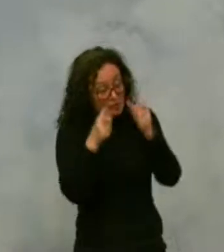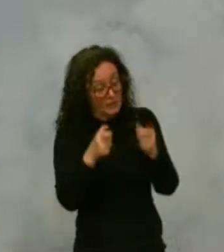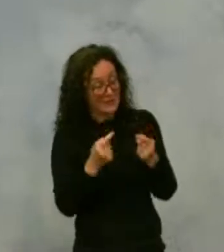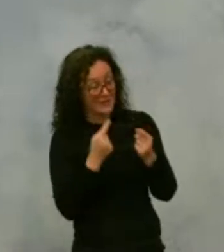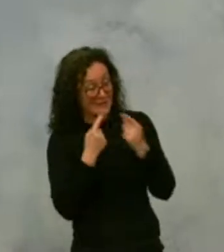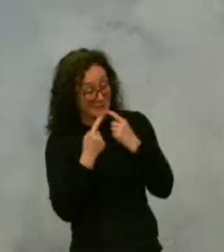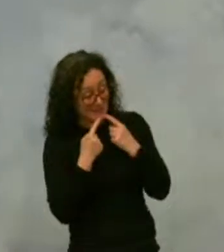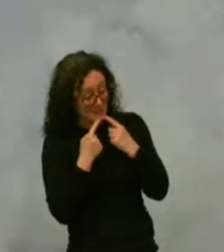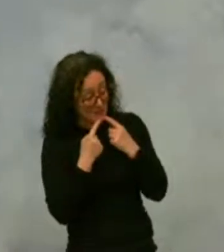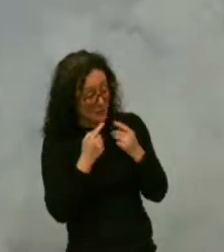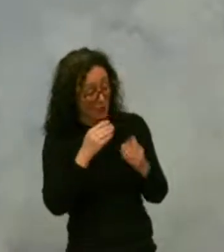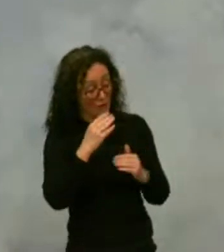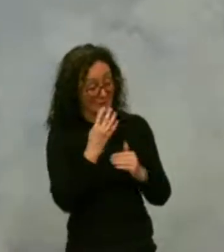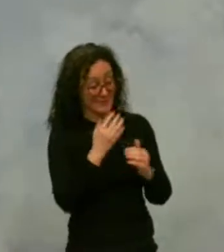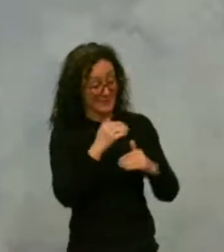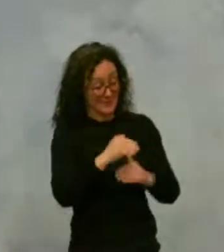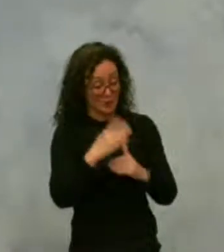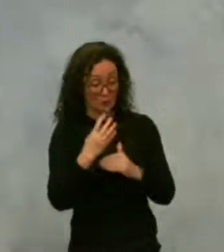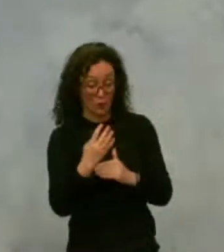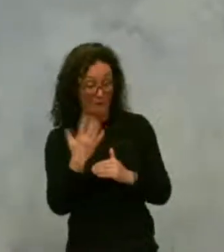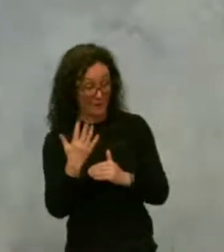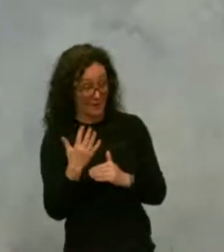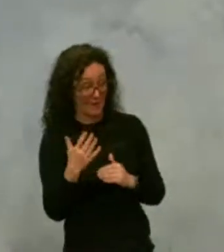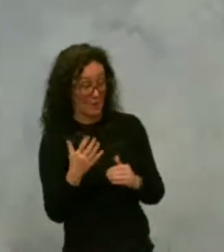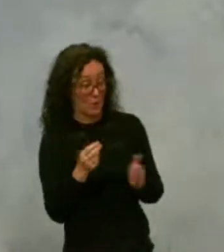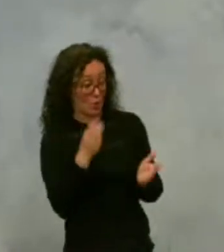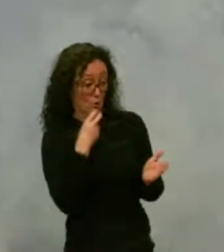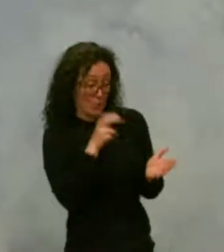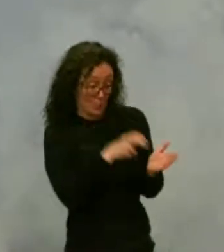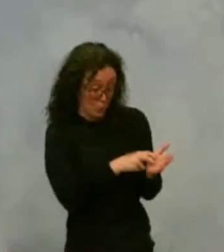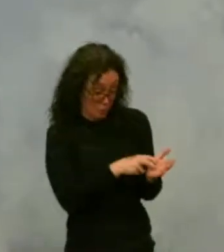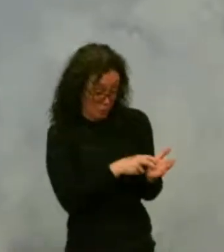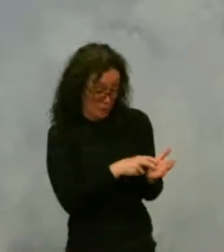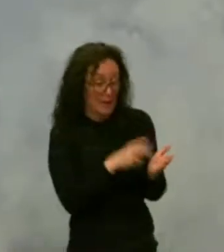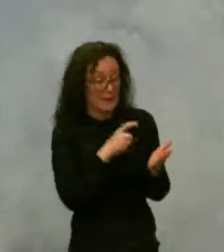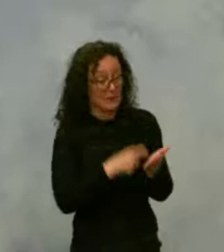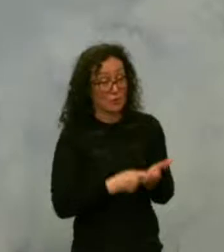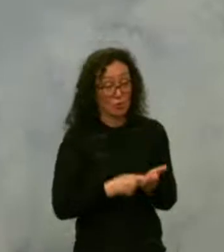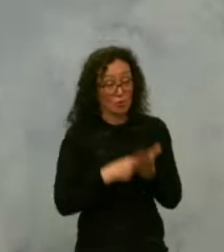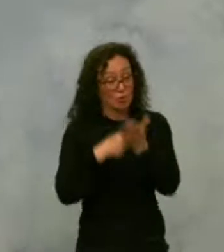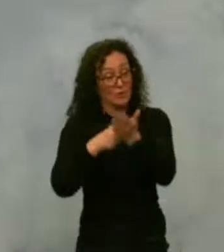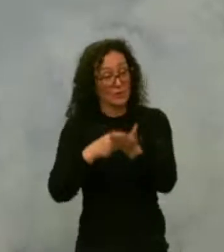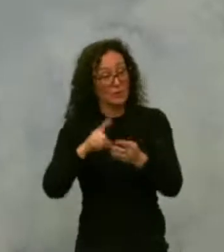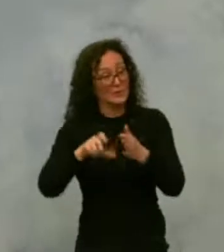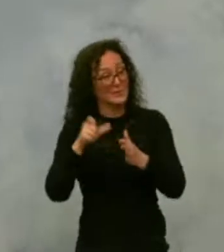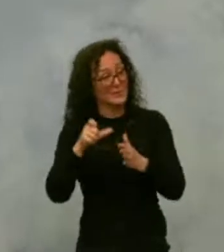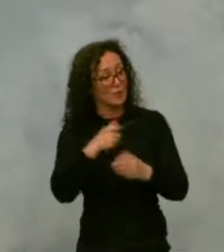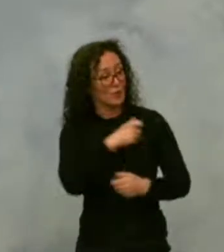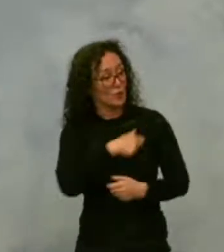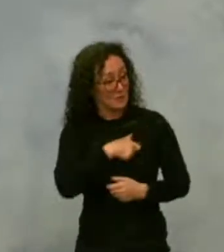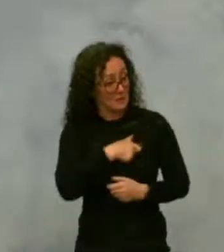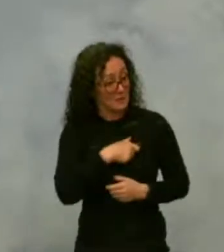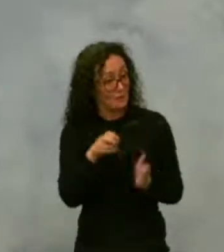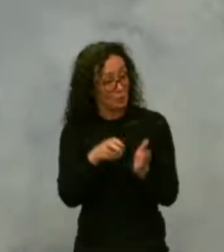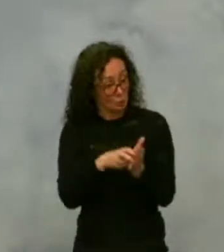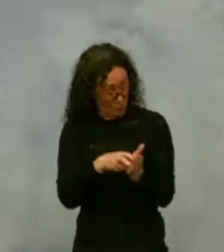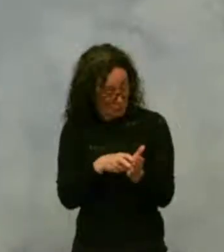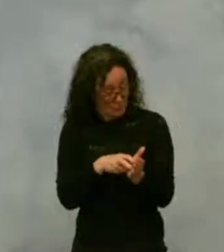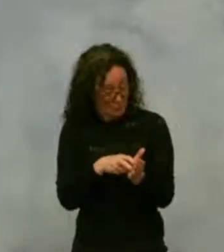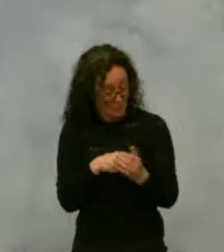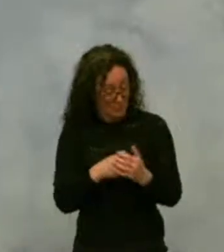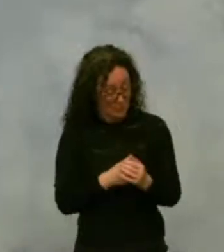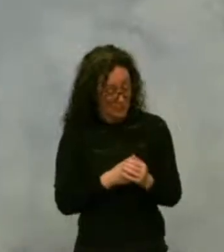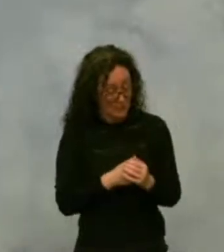sections 4 and 5 are noted, that these are referred to the Executive Committee for noting, and on the investment report, which is